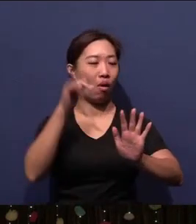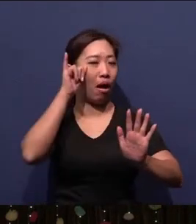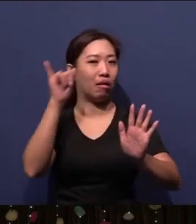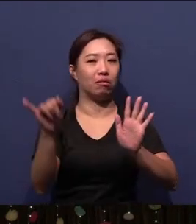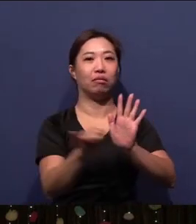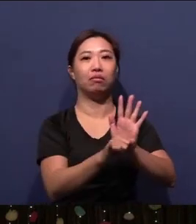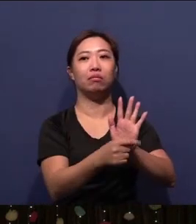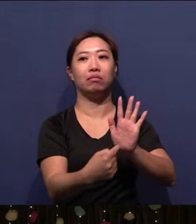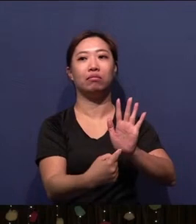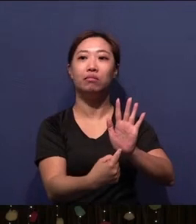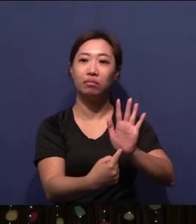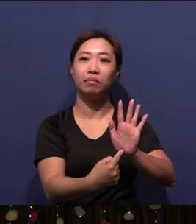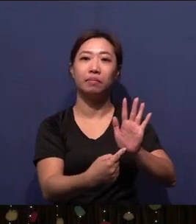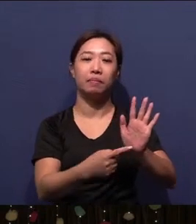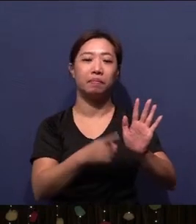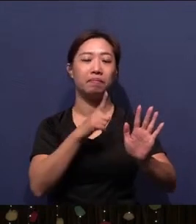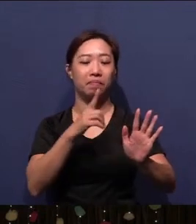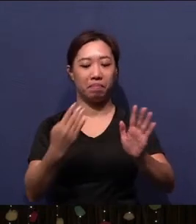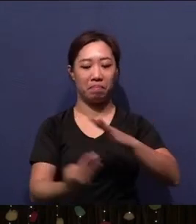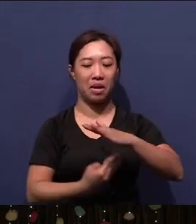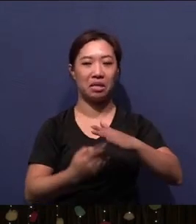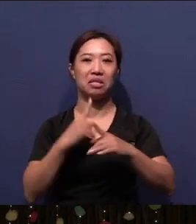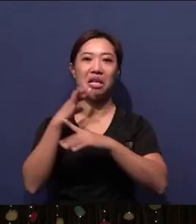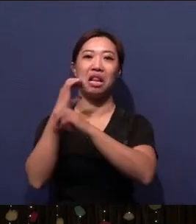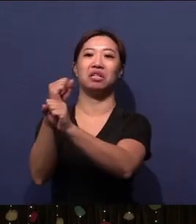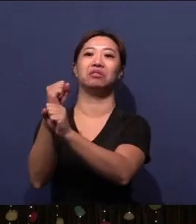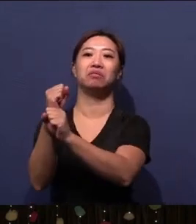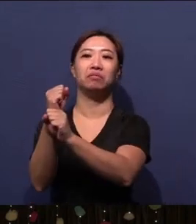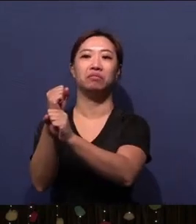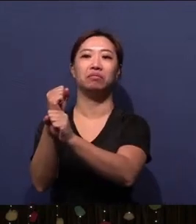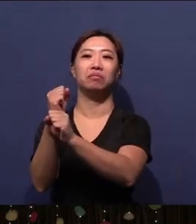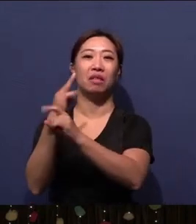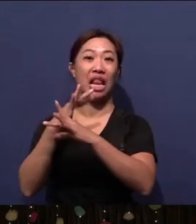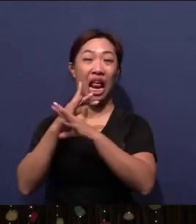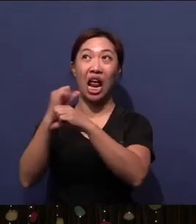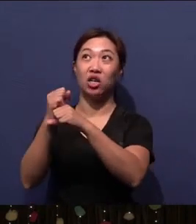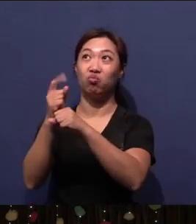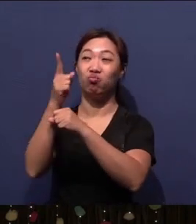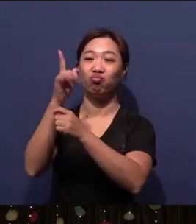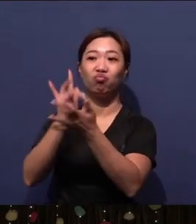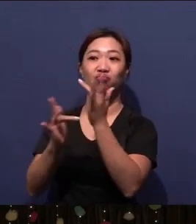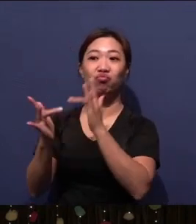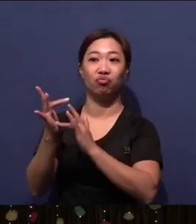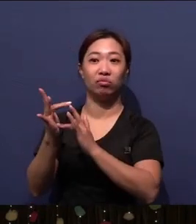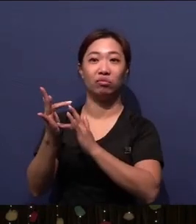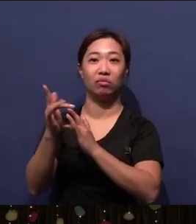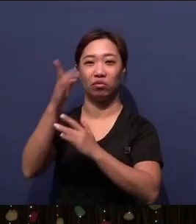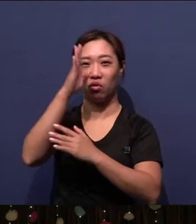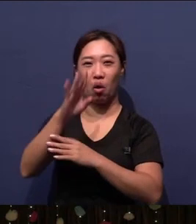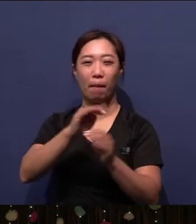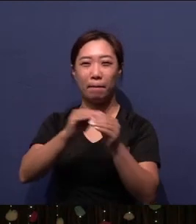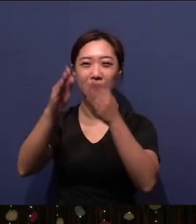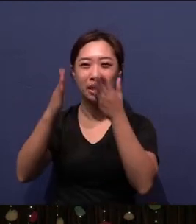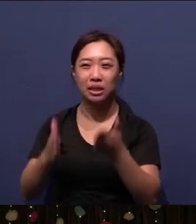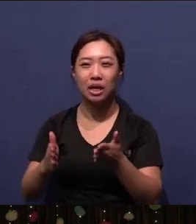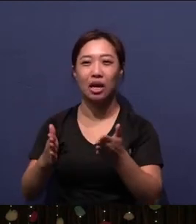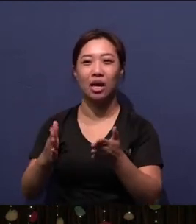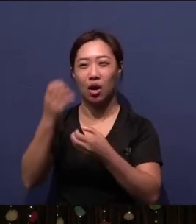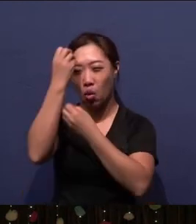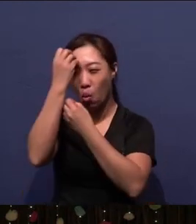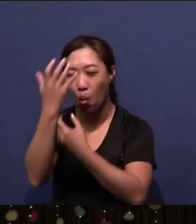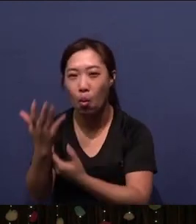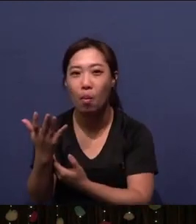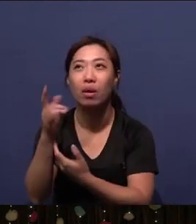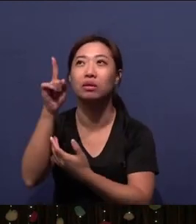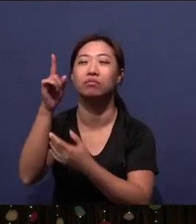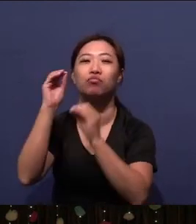identity and basic allegiance. An allegiance to Jesus as God's Messiah and so obedient